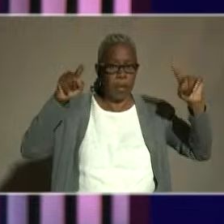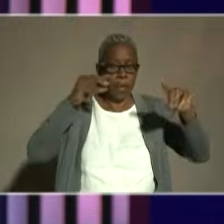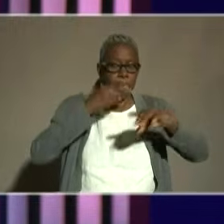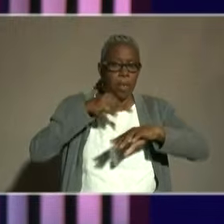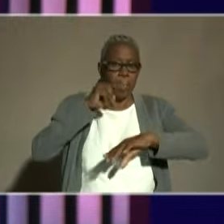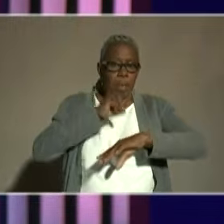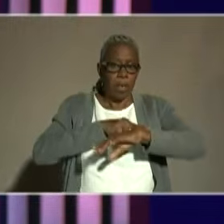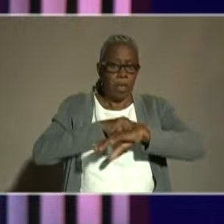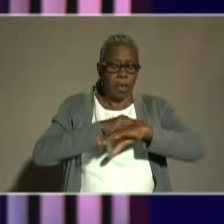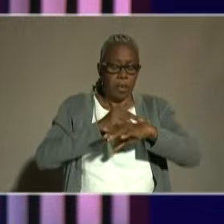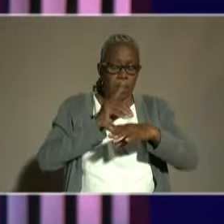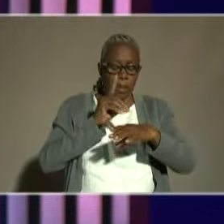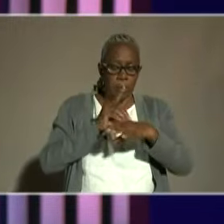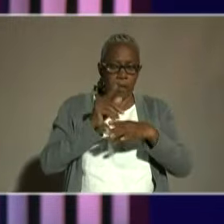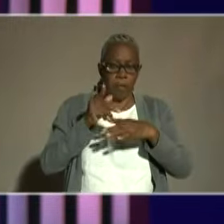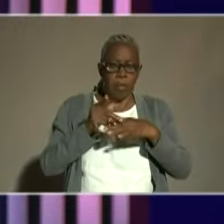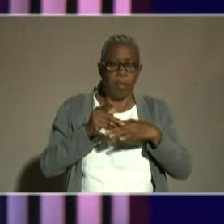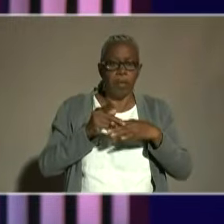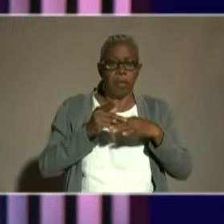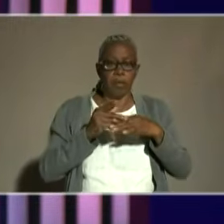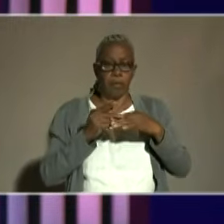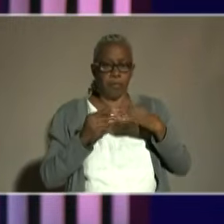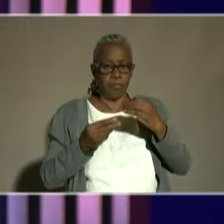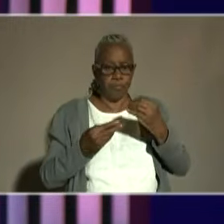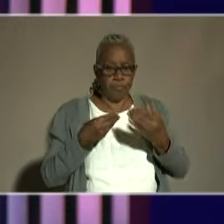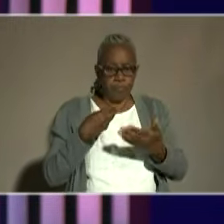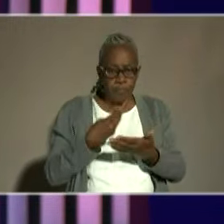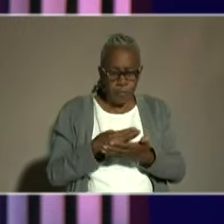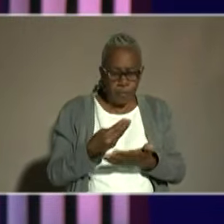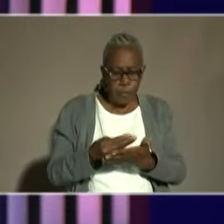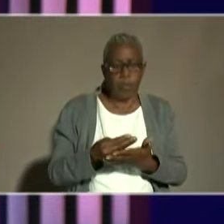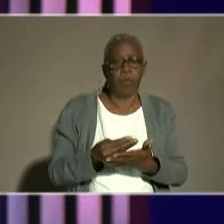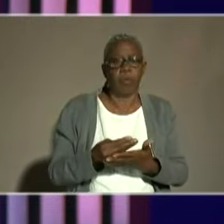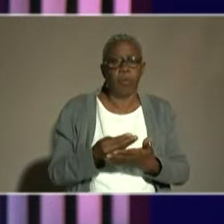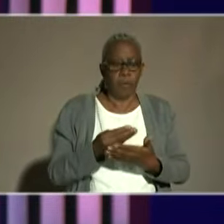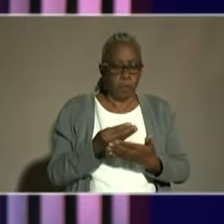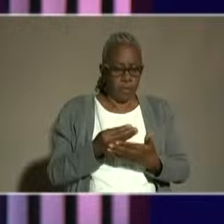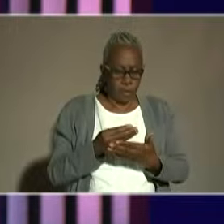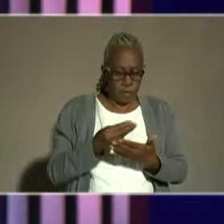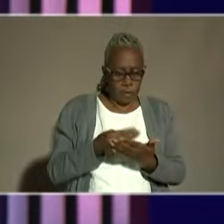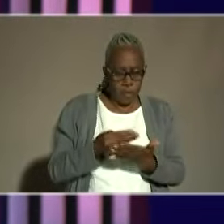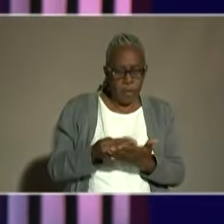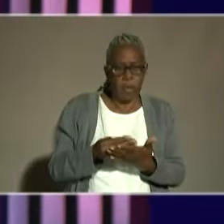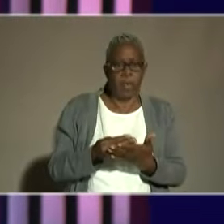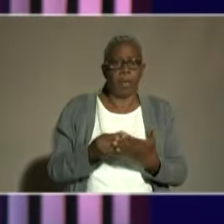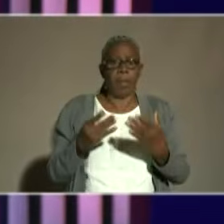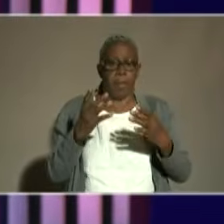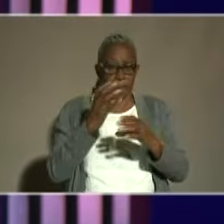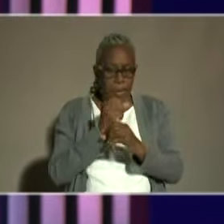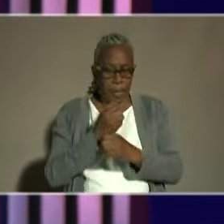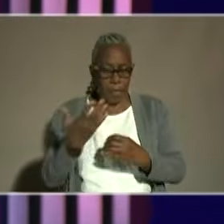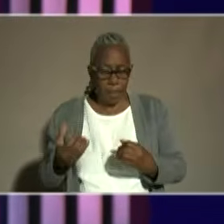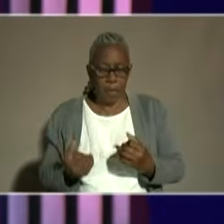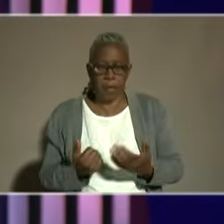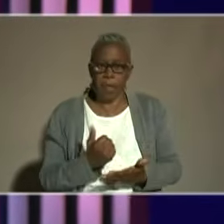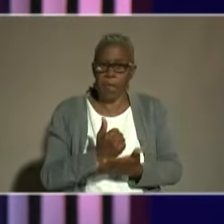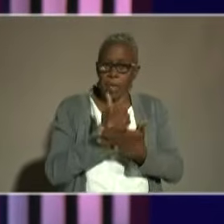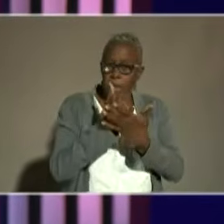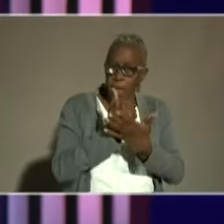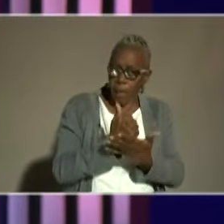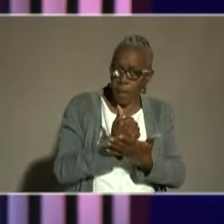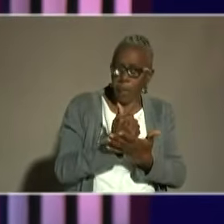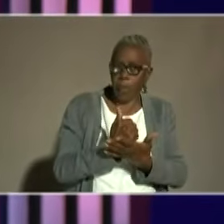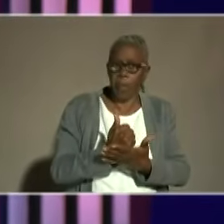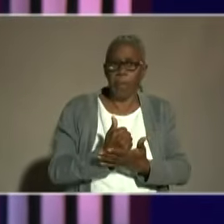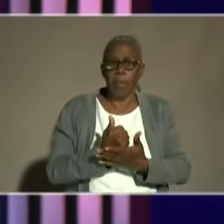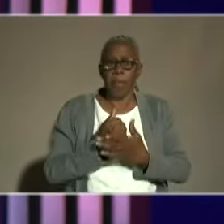Fund to aid persons with disabilities so that they can have their assistive aids, they can get help to